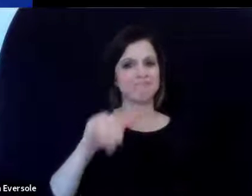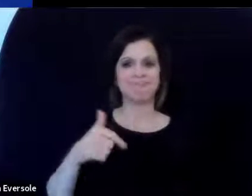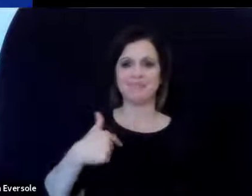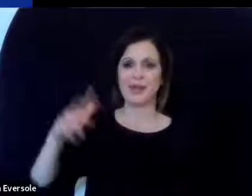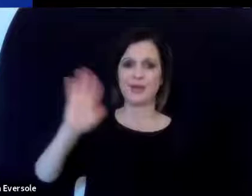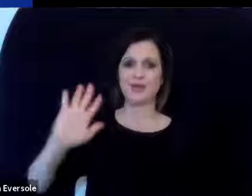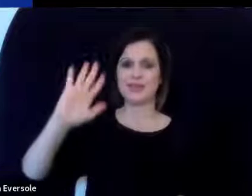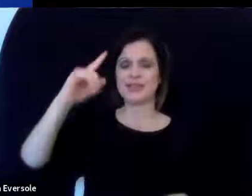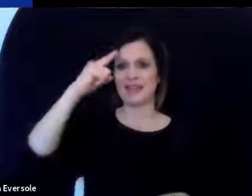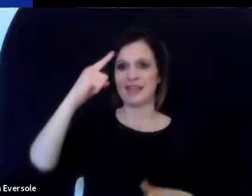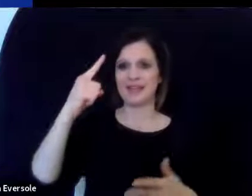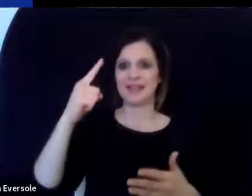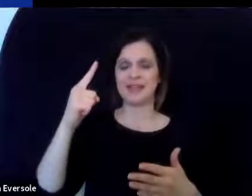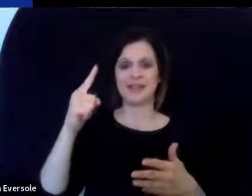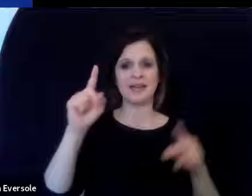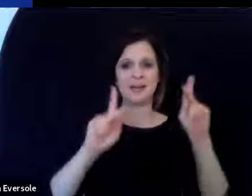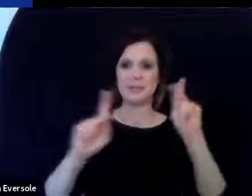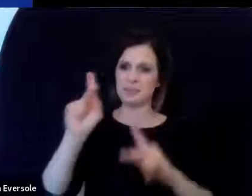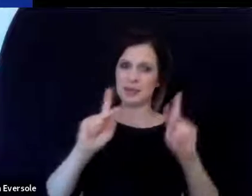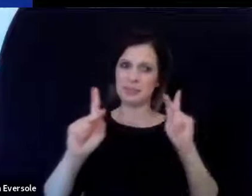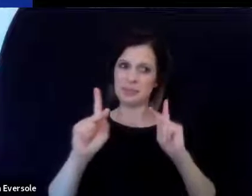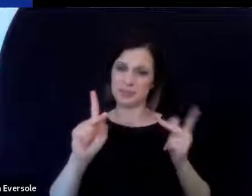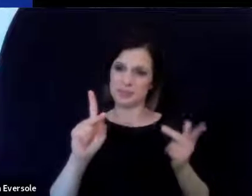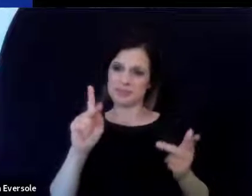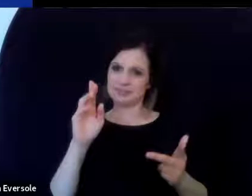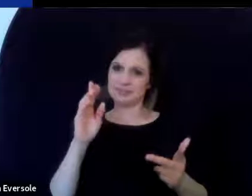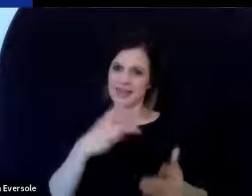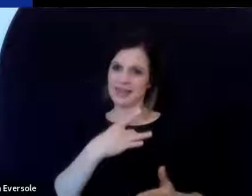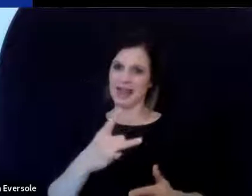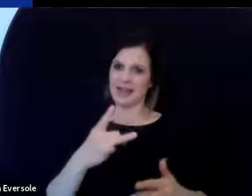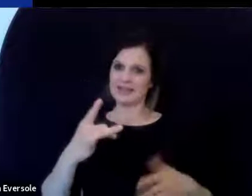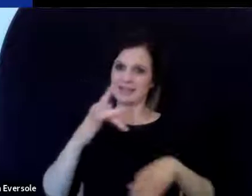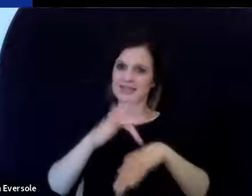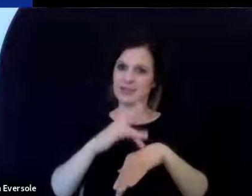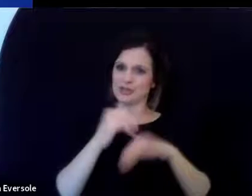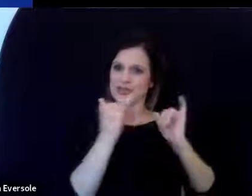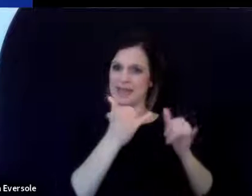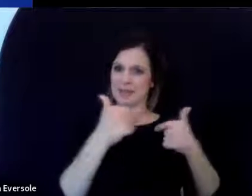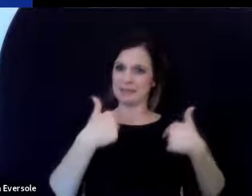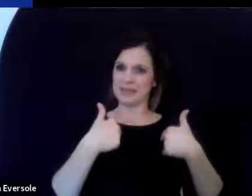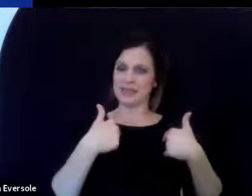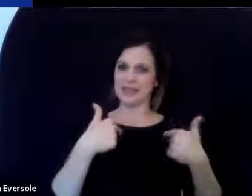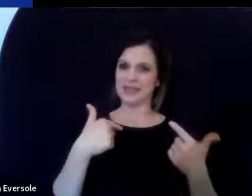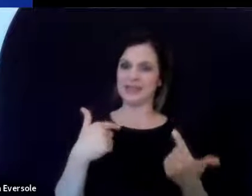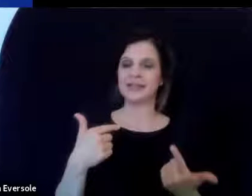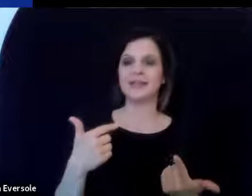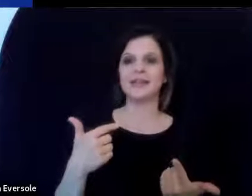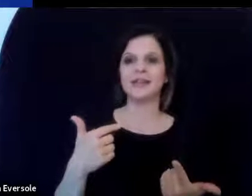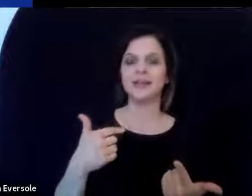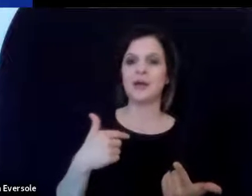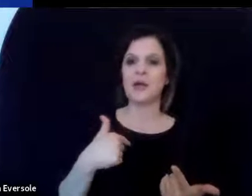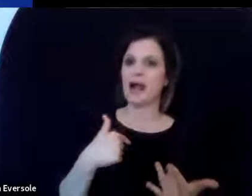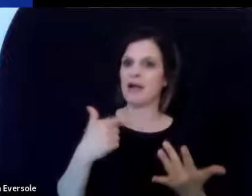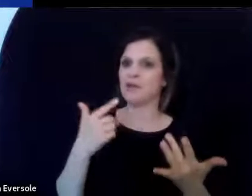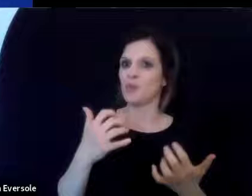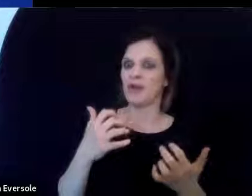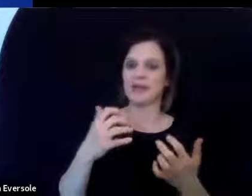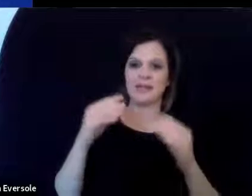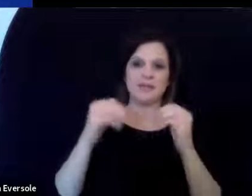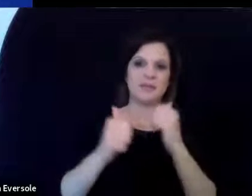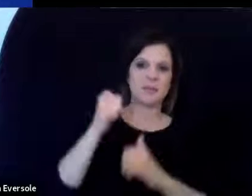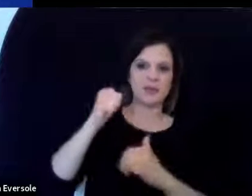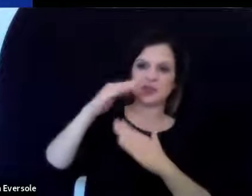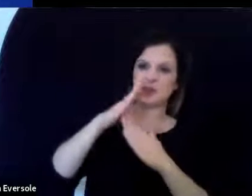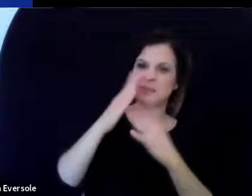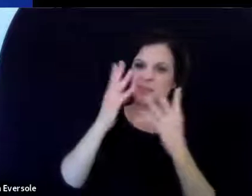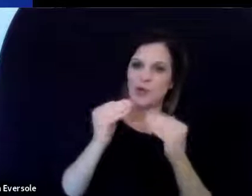same likings of touch that I did. You know, I always want to go to the softest blanket that I can find in the winter time, and I want to snuggle